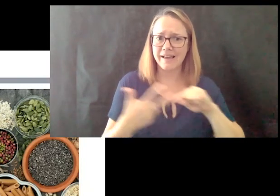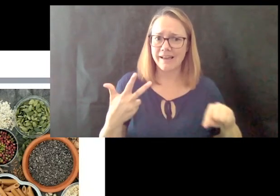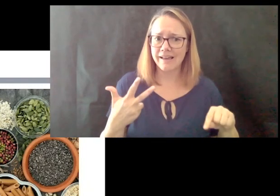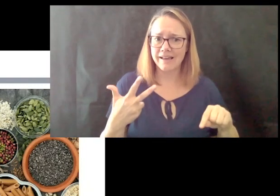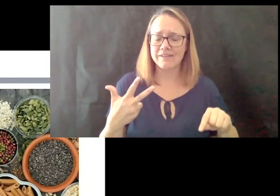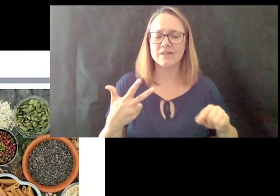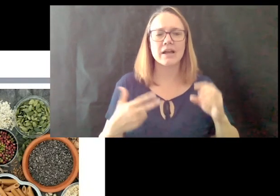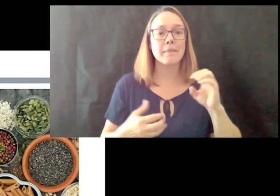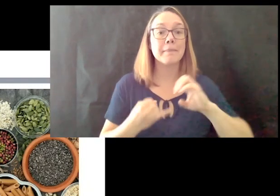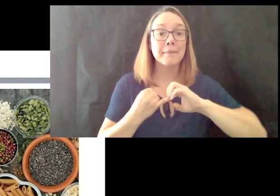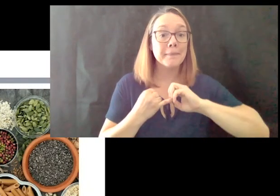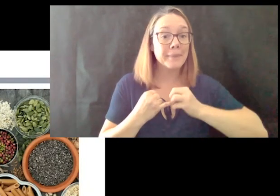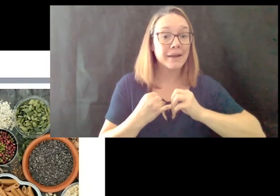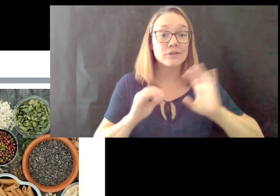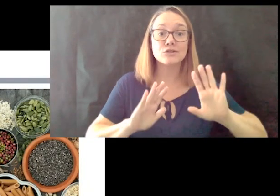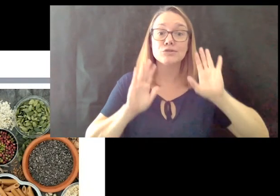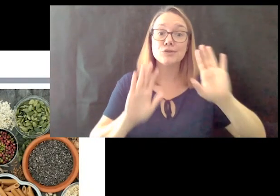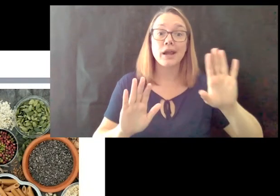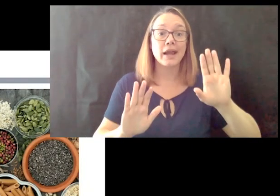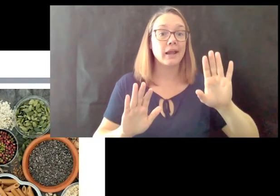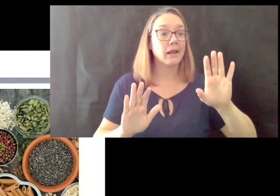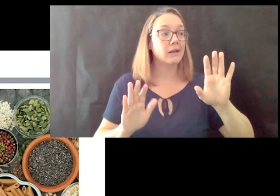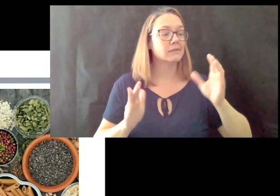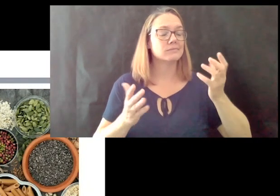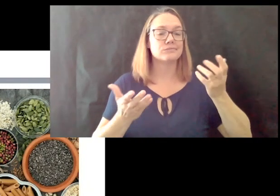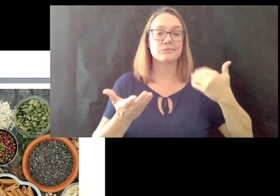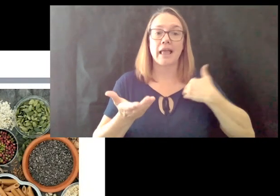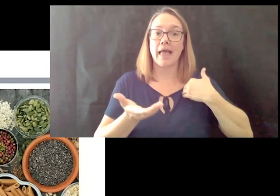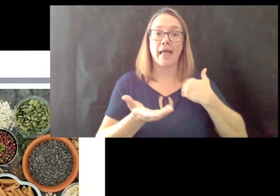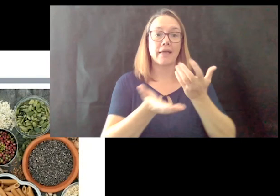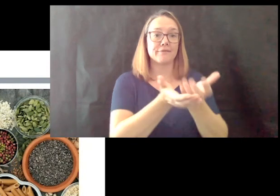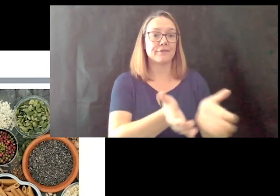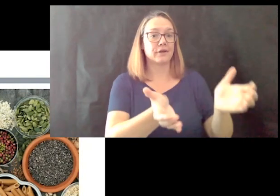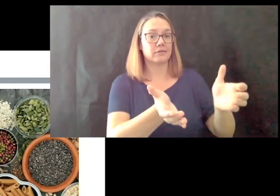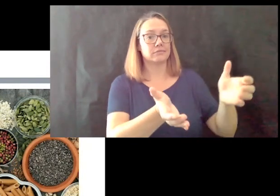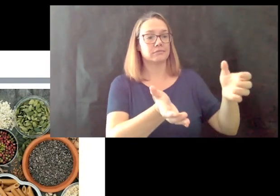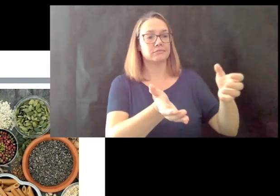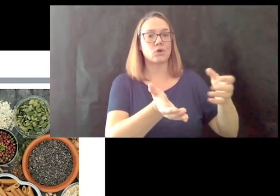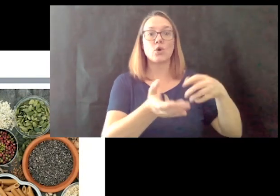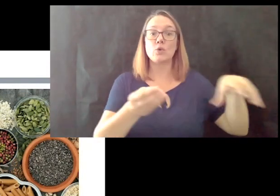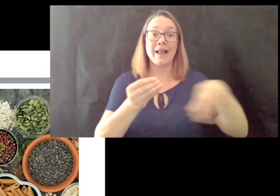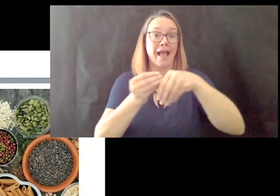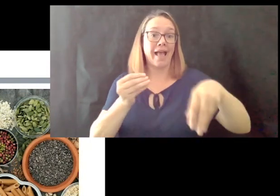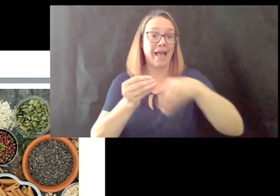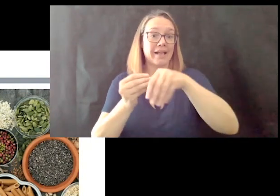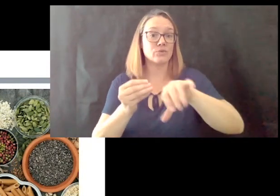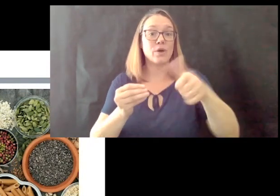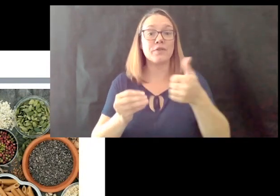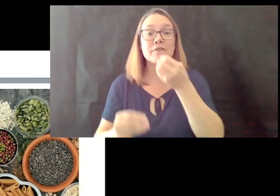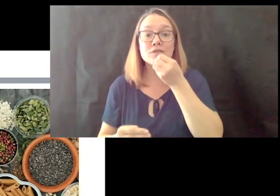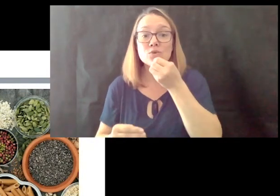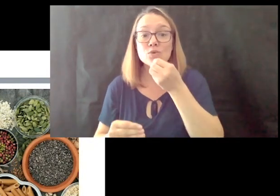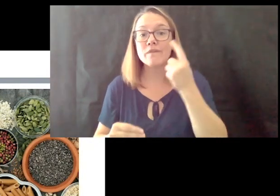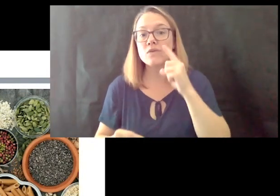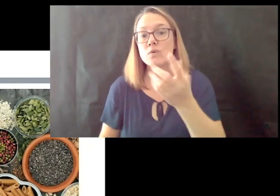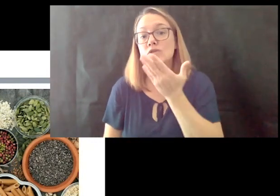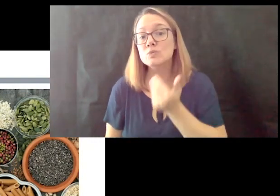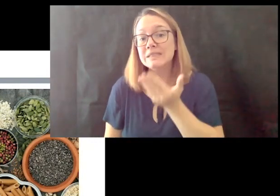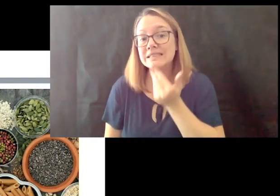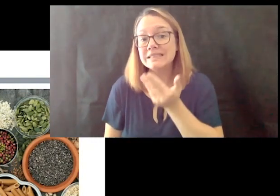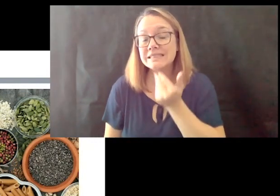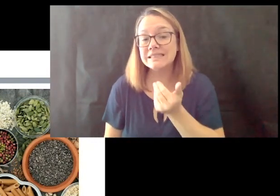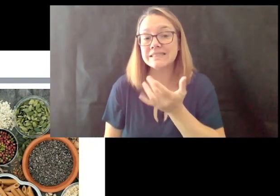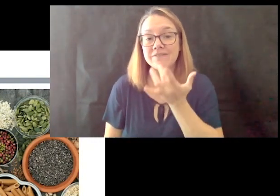So berries are great to just have around individually, or you can add them to other foods to sweeten them and add